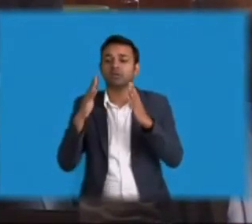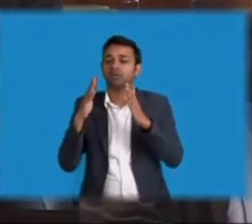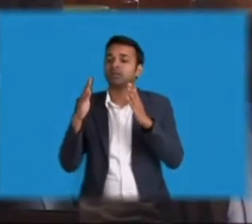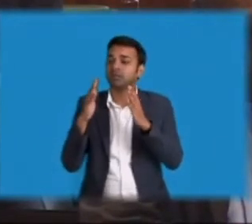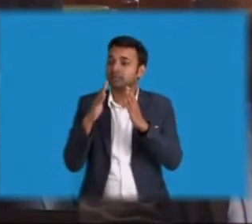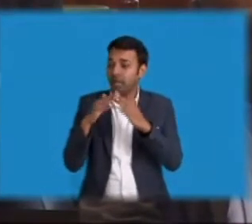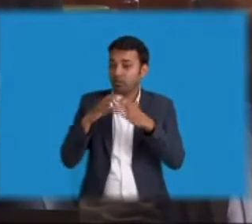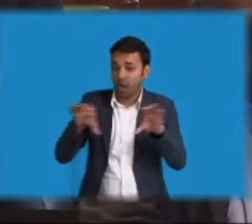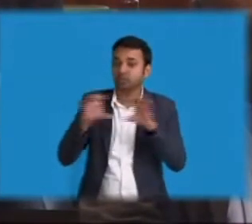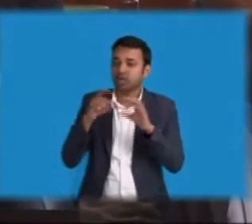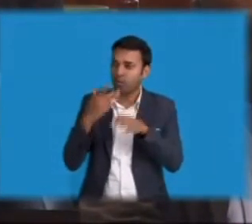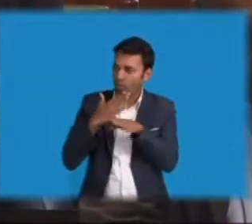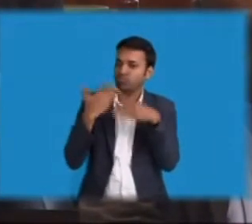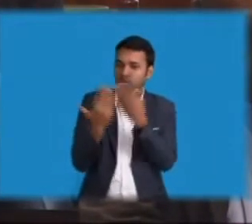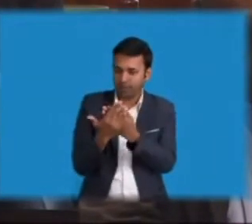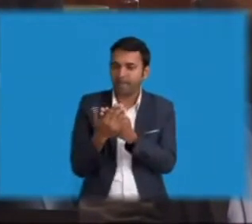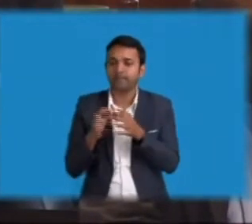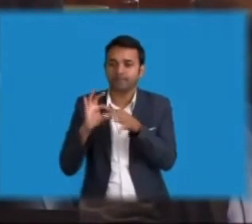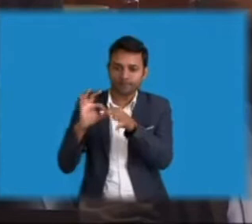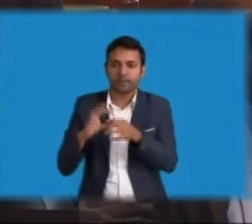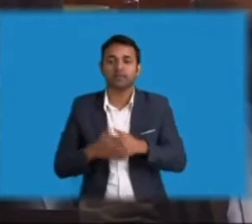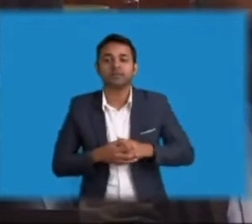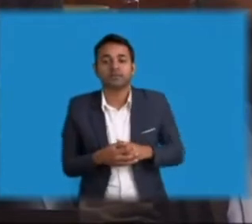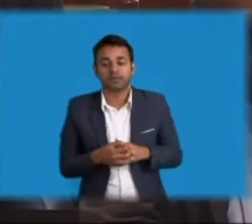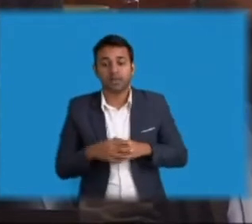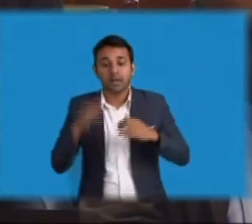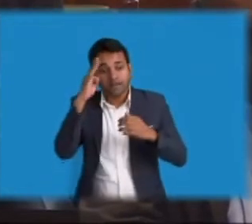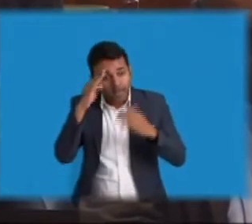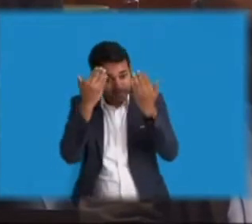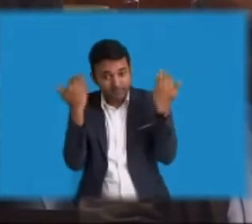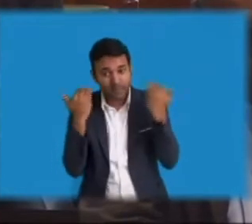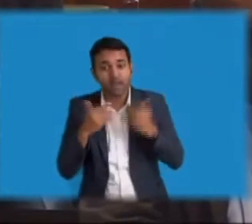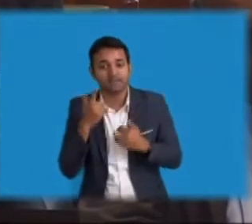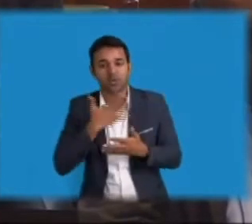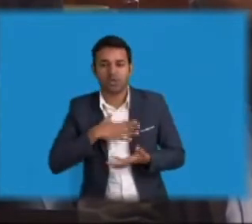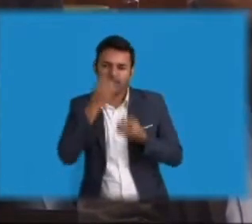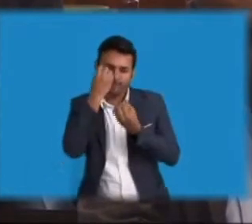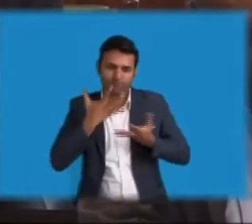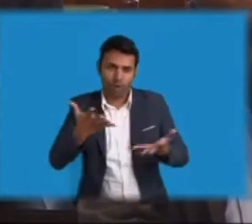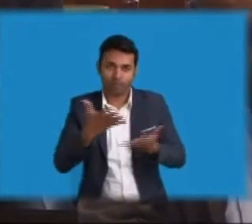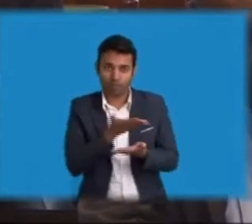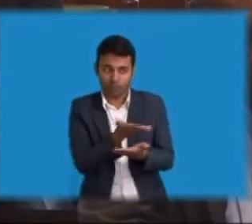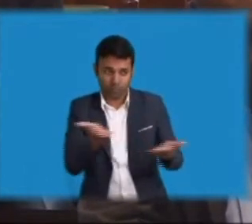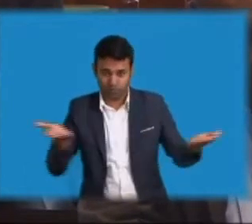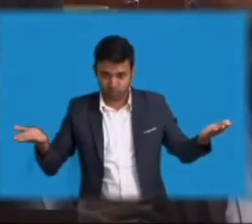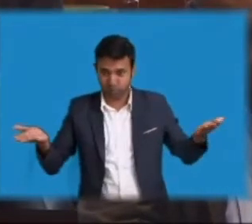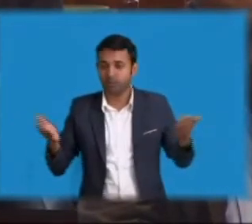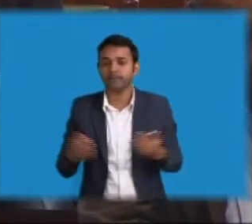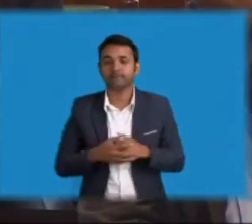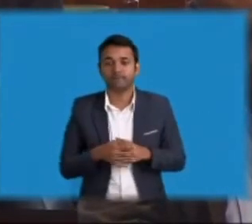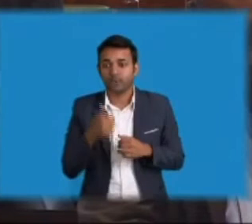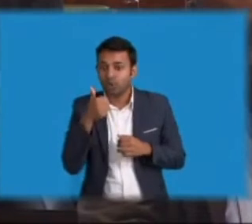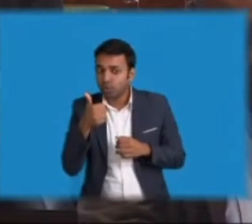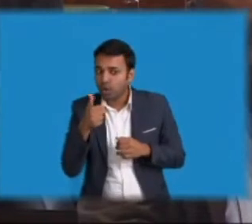Province. Madam Speaker, I would also like to report that we had a very favorable response to expression of